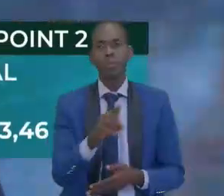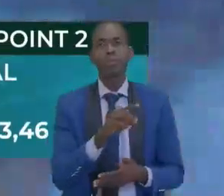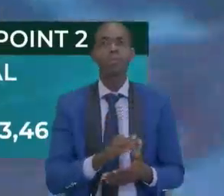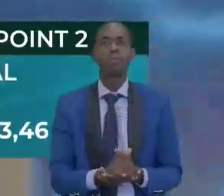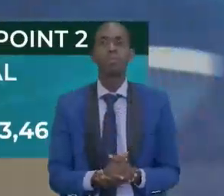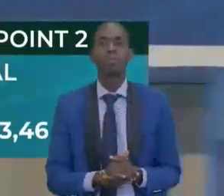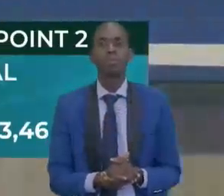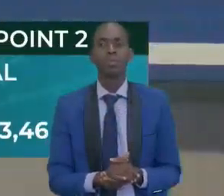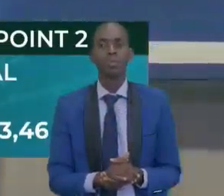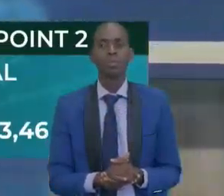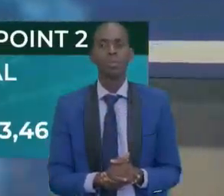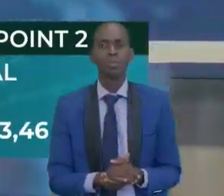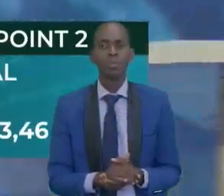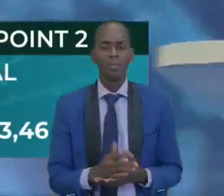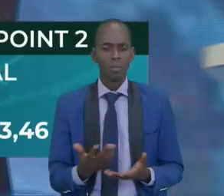I said,